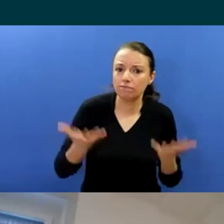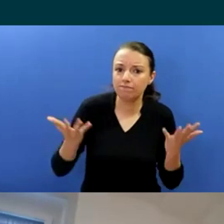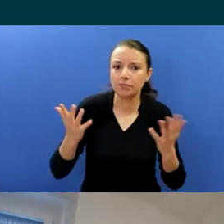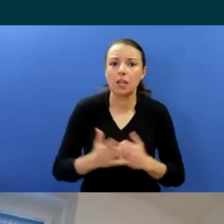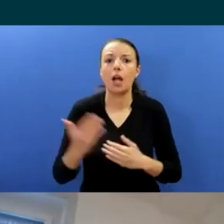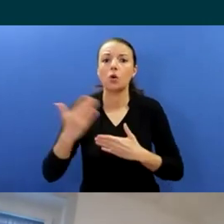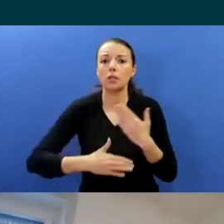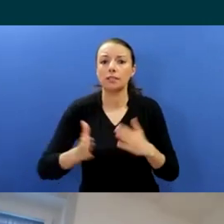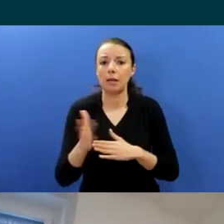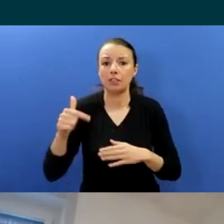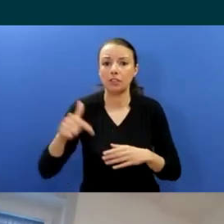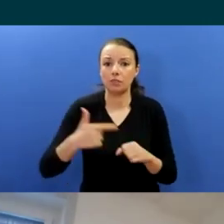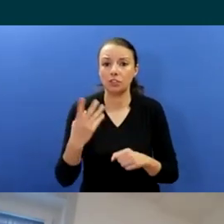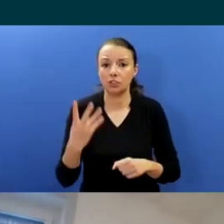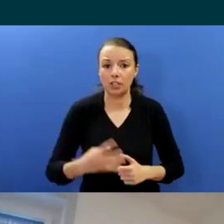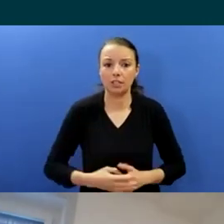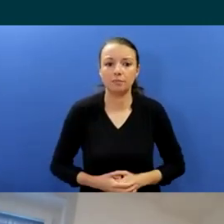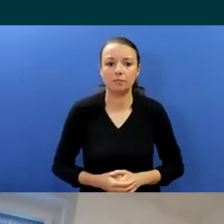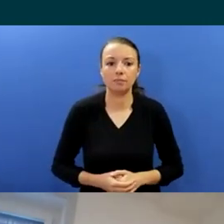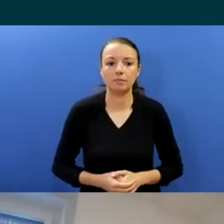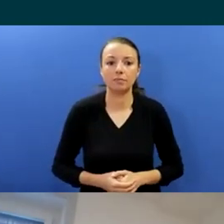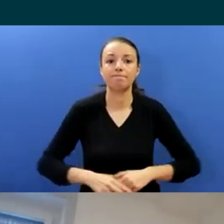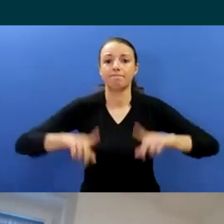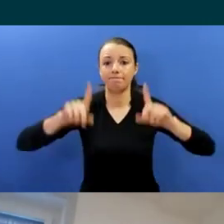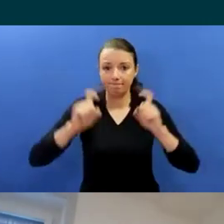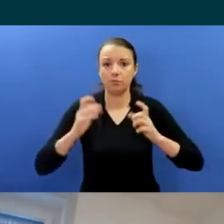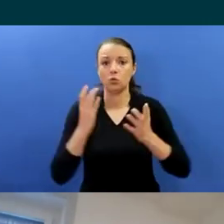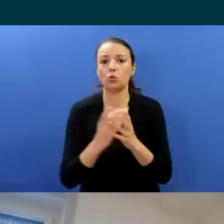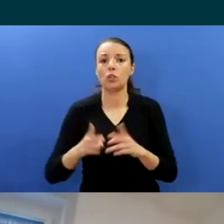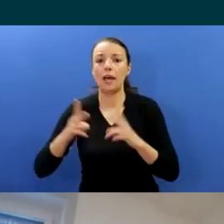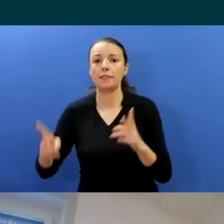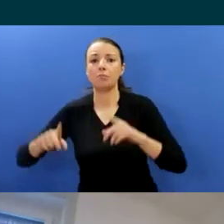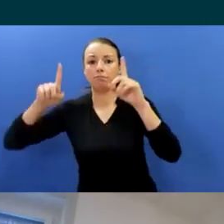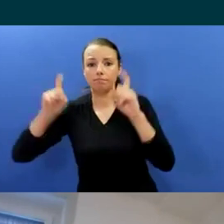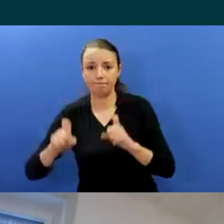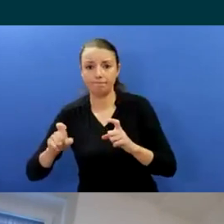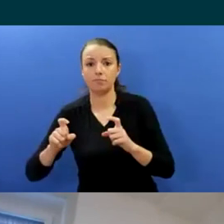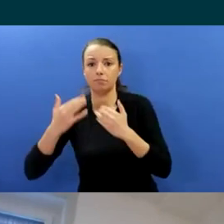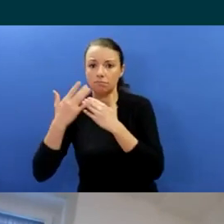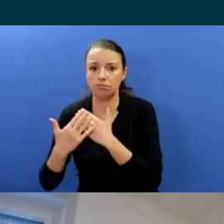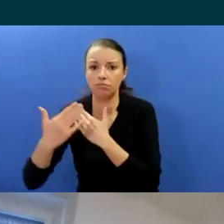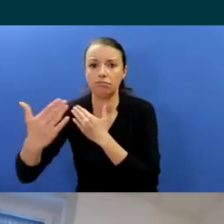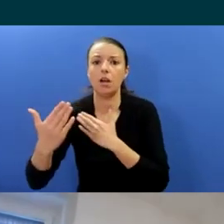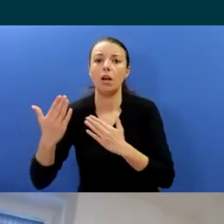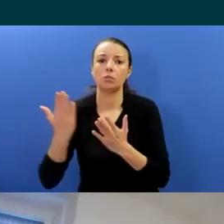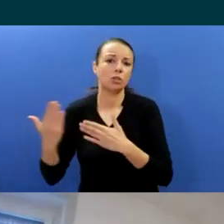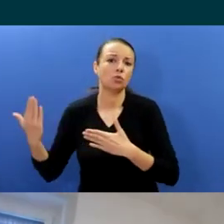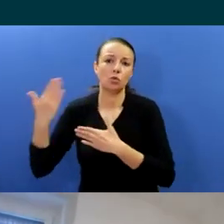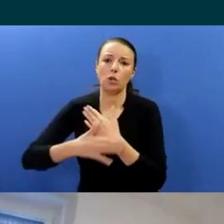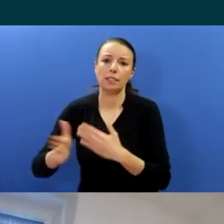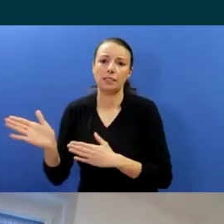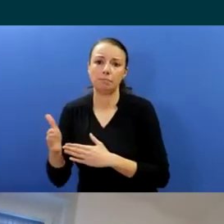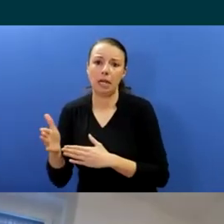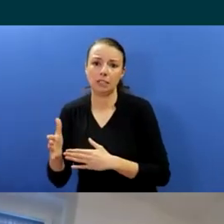2024, the implementation phase started, which lasts now until the end of March. So soon the